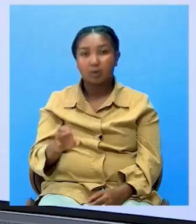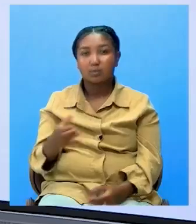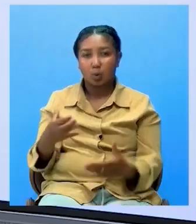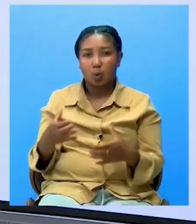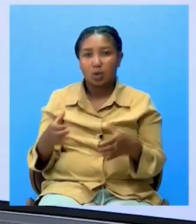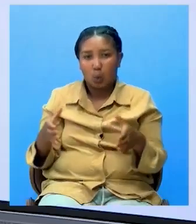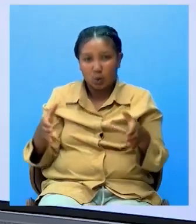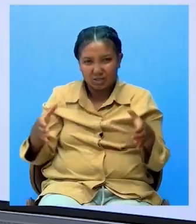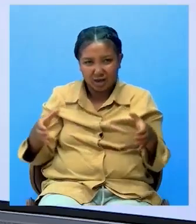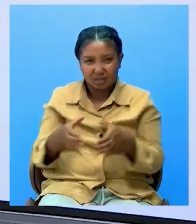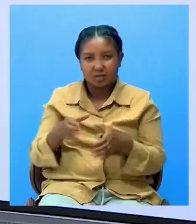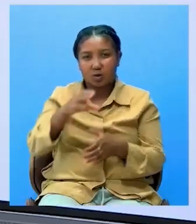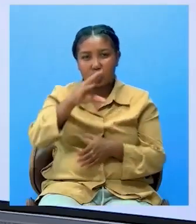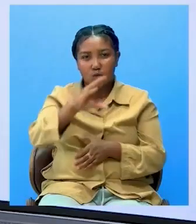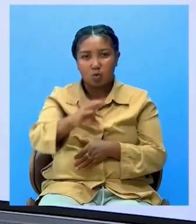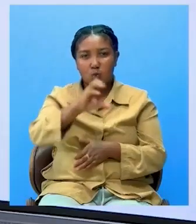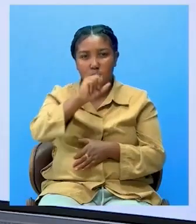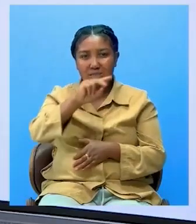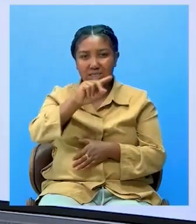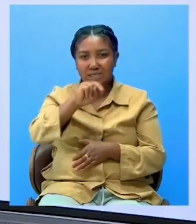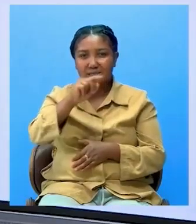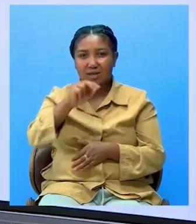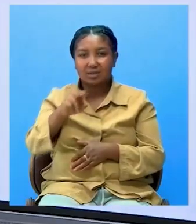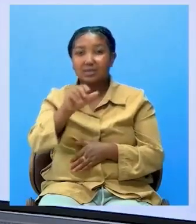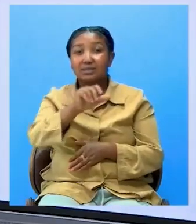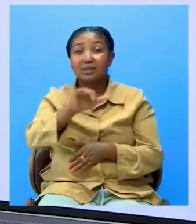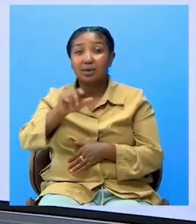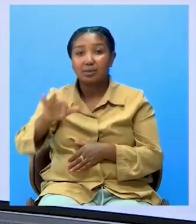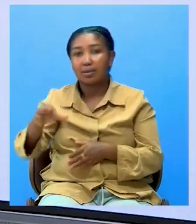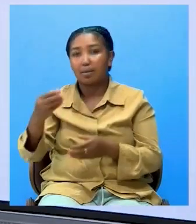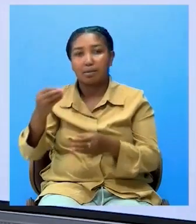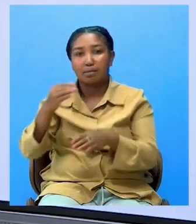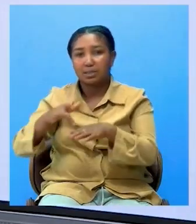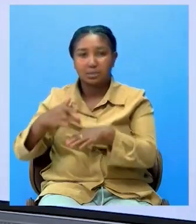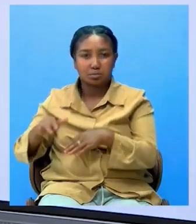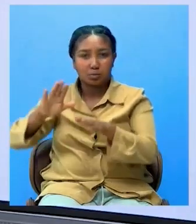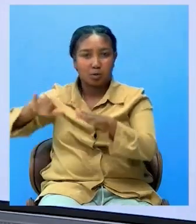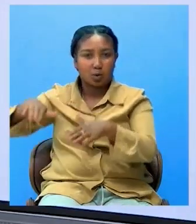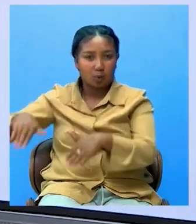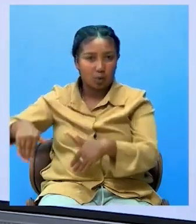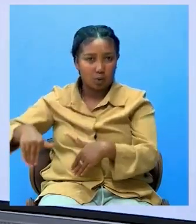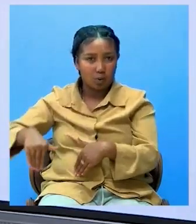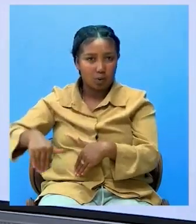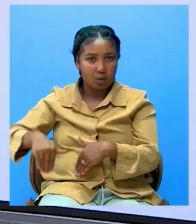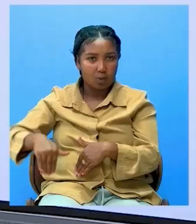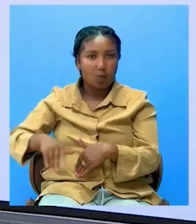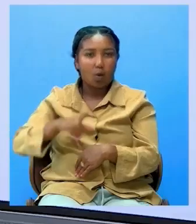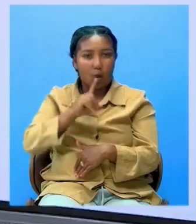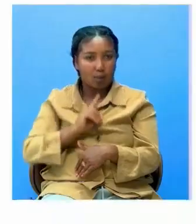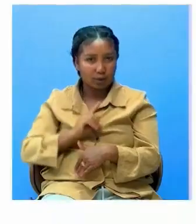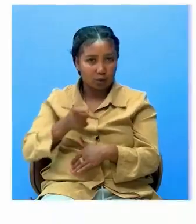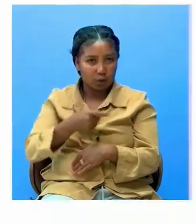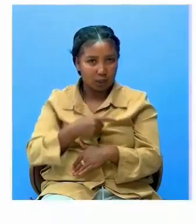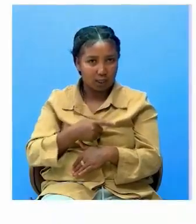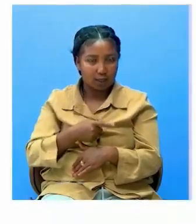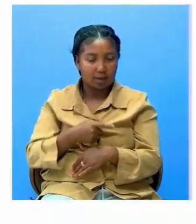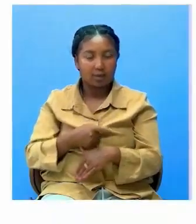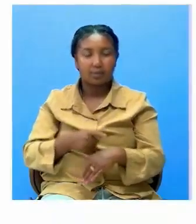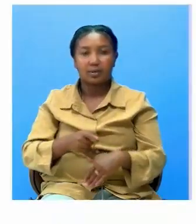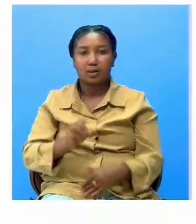it, okay? We contract it means some letters are missed. Is it clear? Here, we